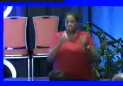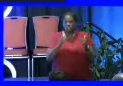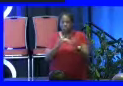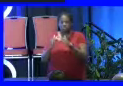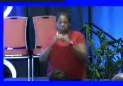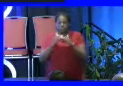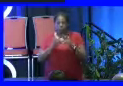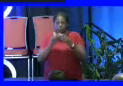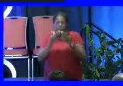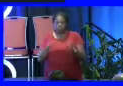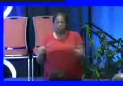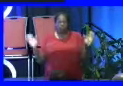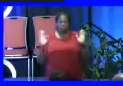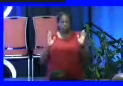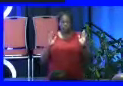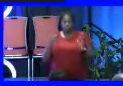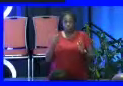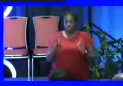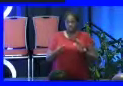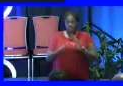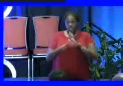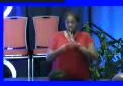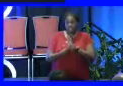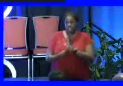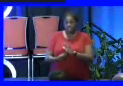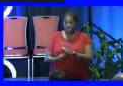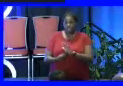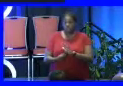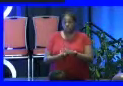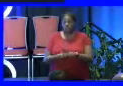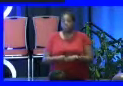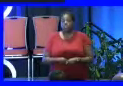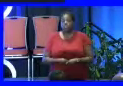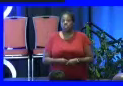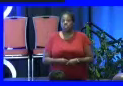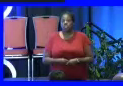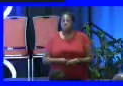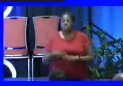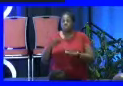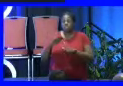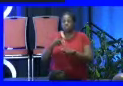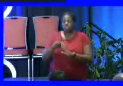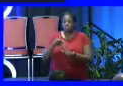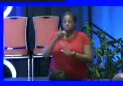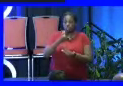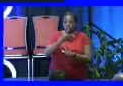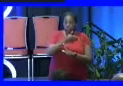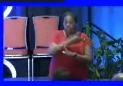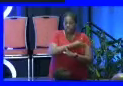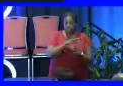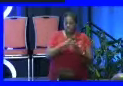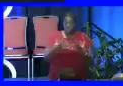board? So, one of the examples I give is, previously a lot of, healthcare systems, like